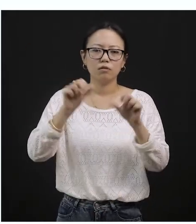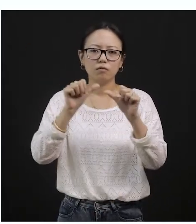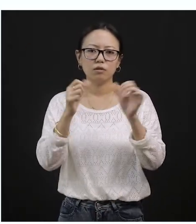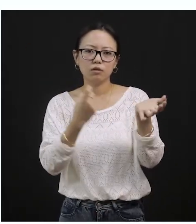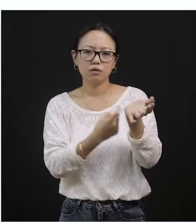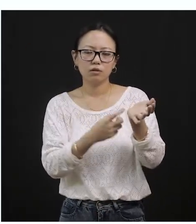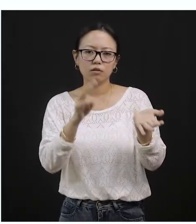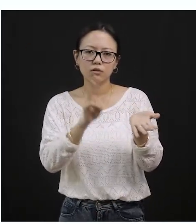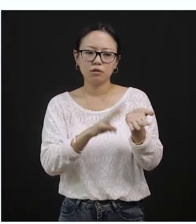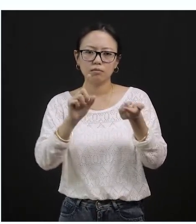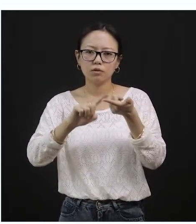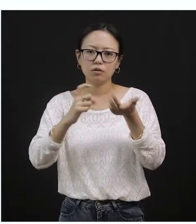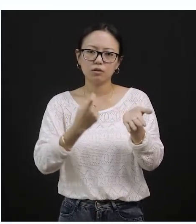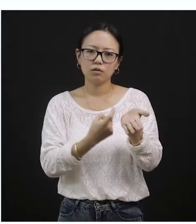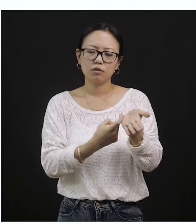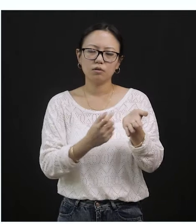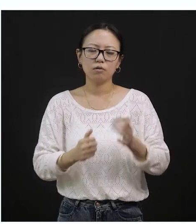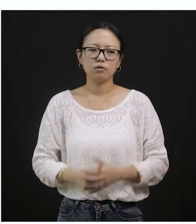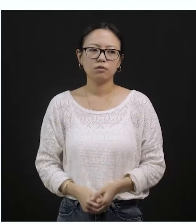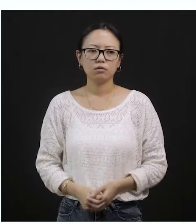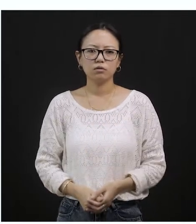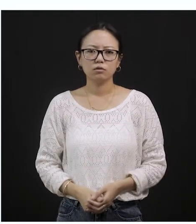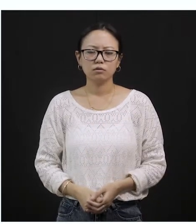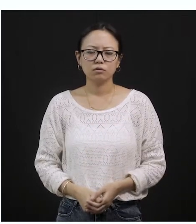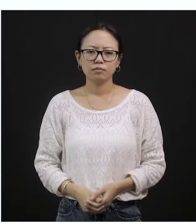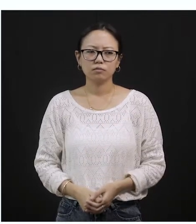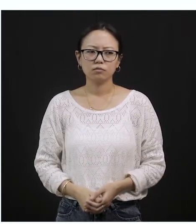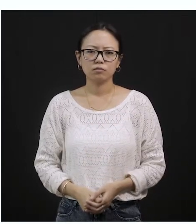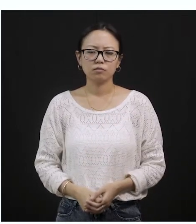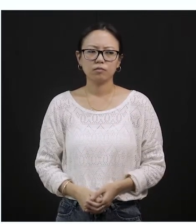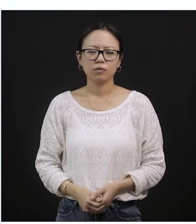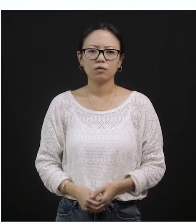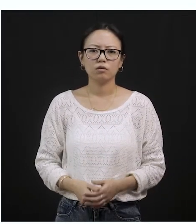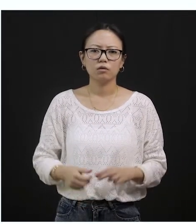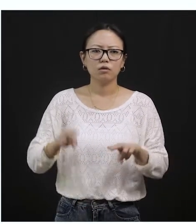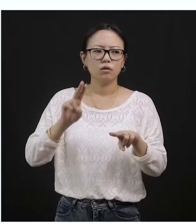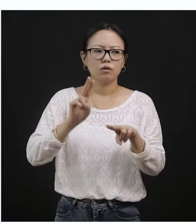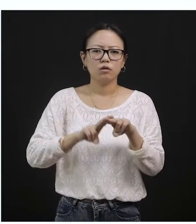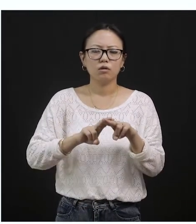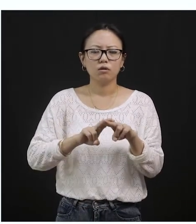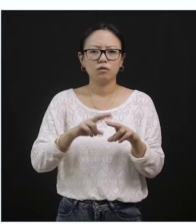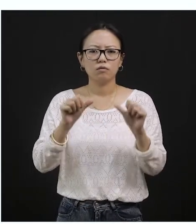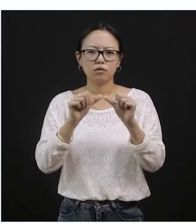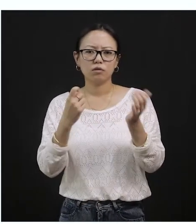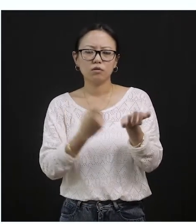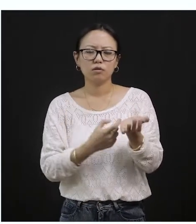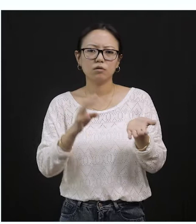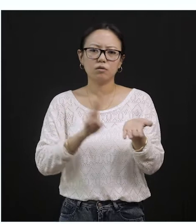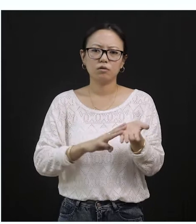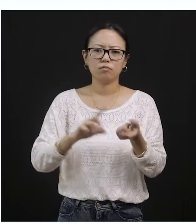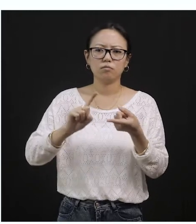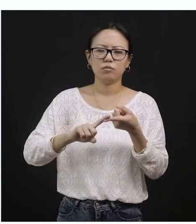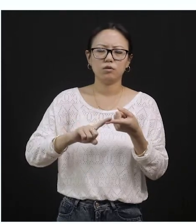Farmer. Farmer. All right. Now, farmer is one of the, respectable profession according to